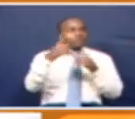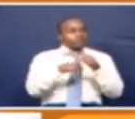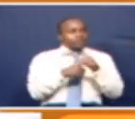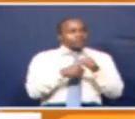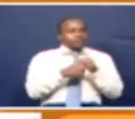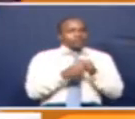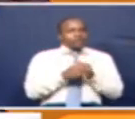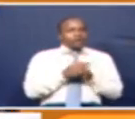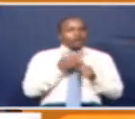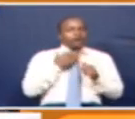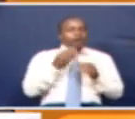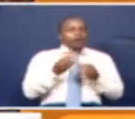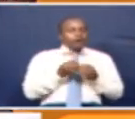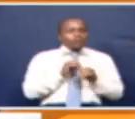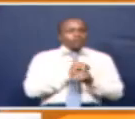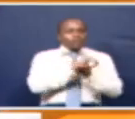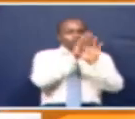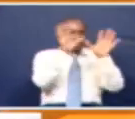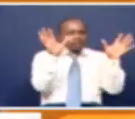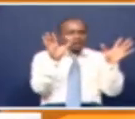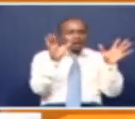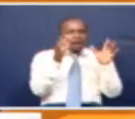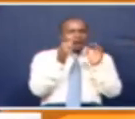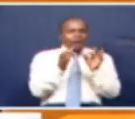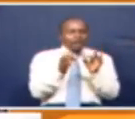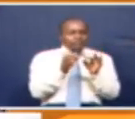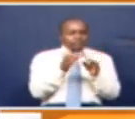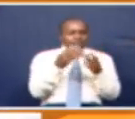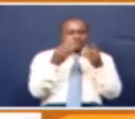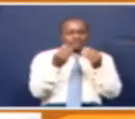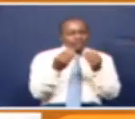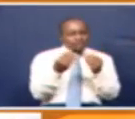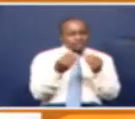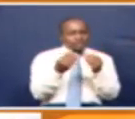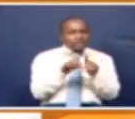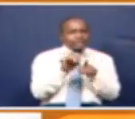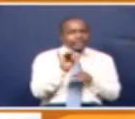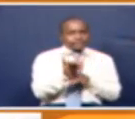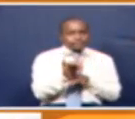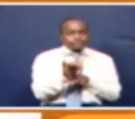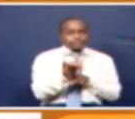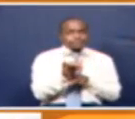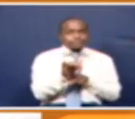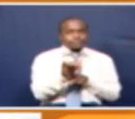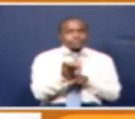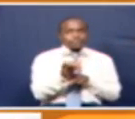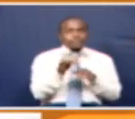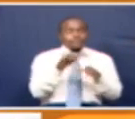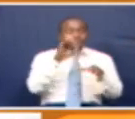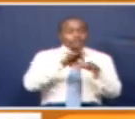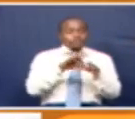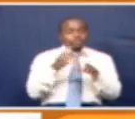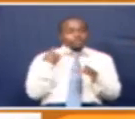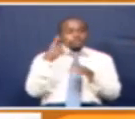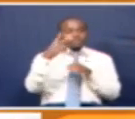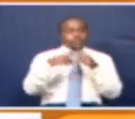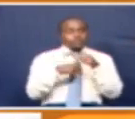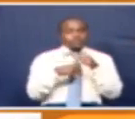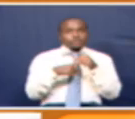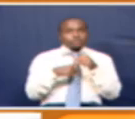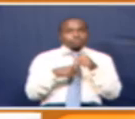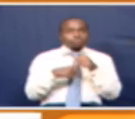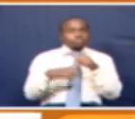want to put it very clear that if it was that easy, if it is that easy that the election of 26th met